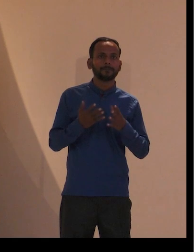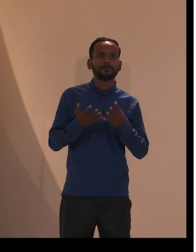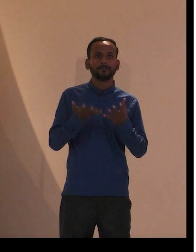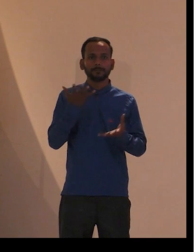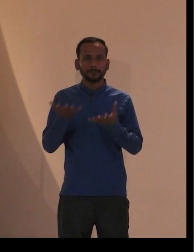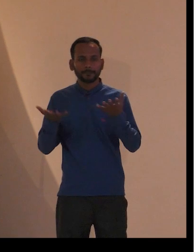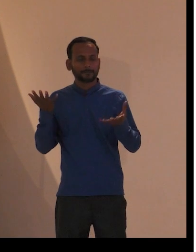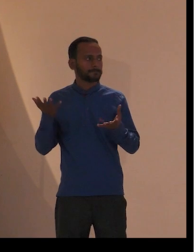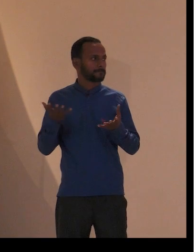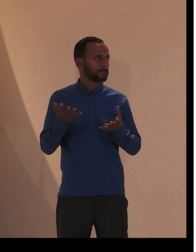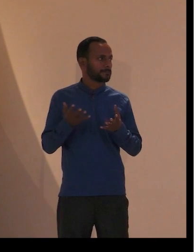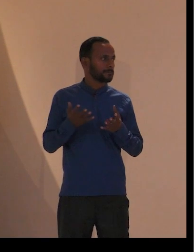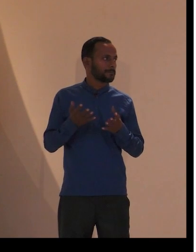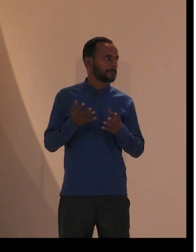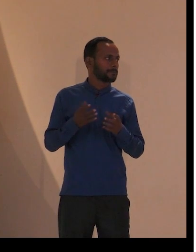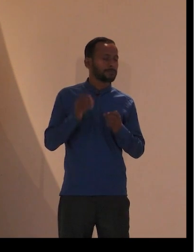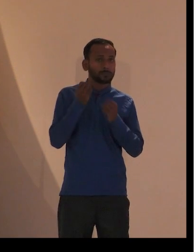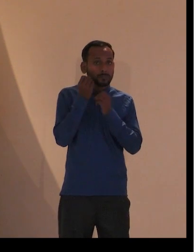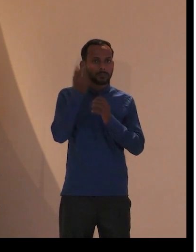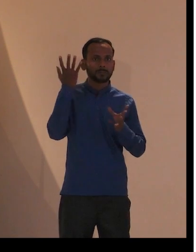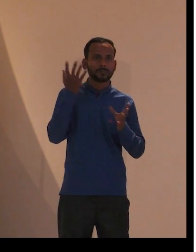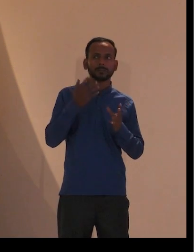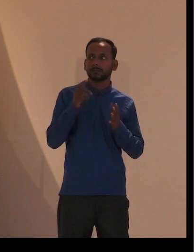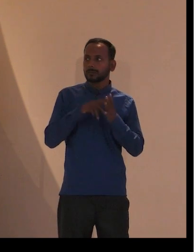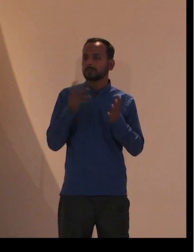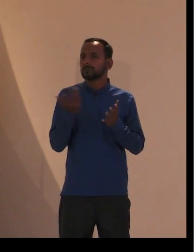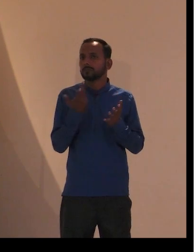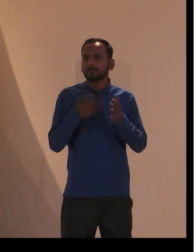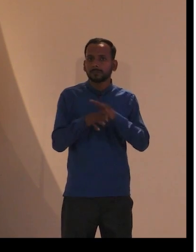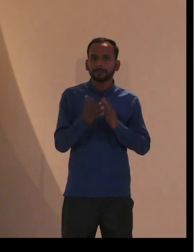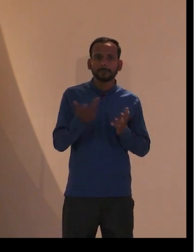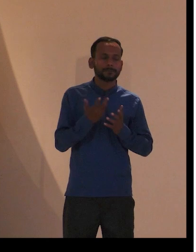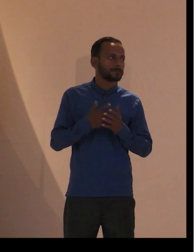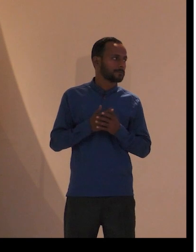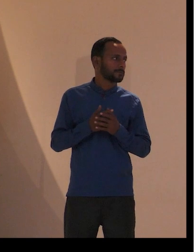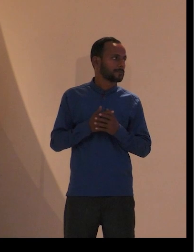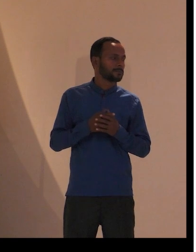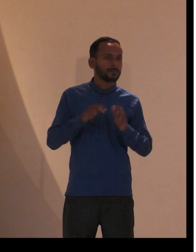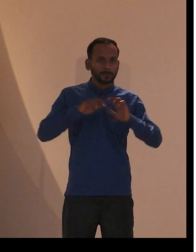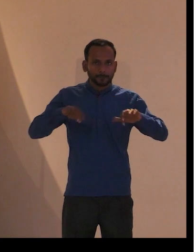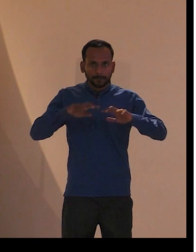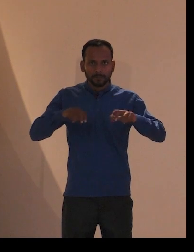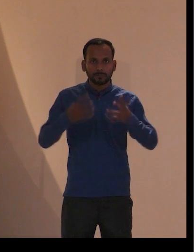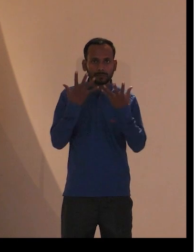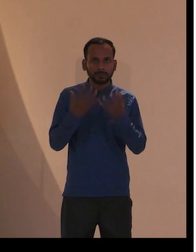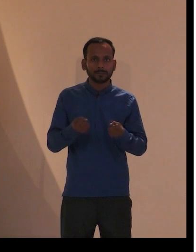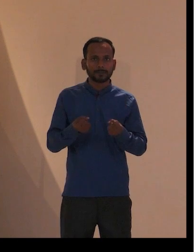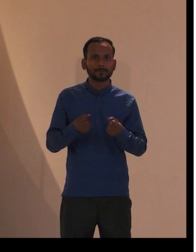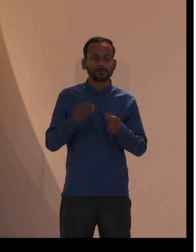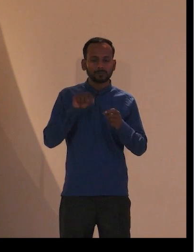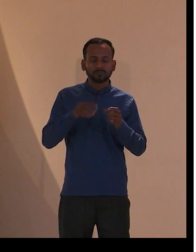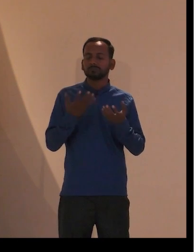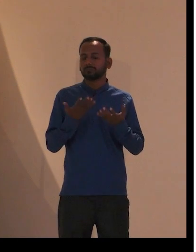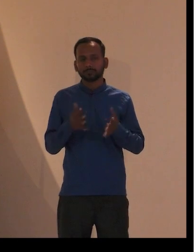and Zardozi, and you wonder, who are these artists? Were they really the nuns? Research is required, not yet